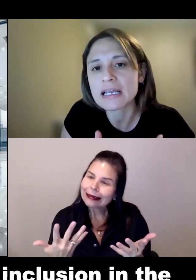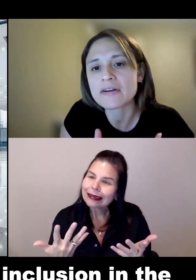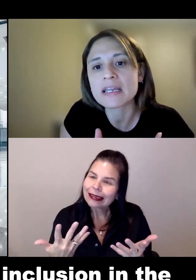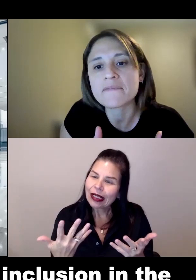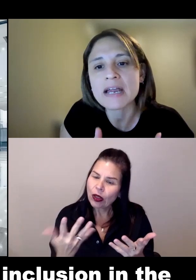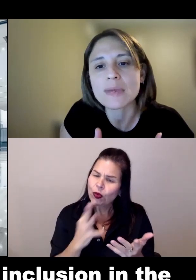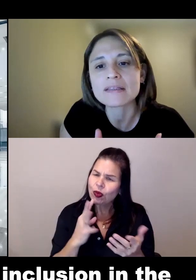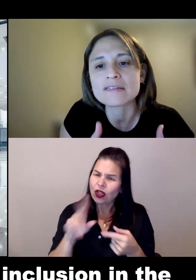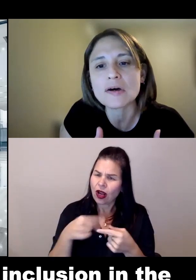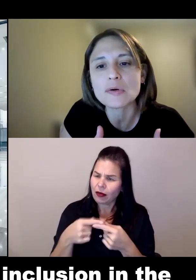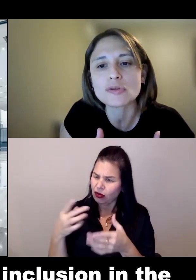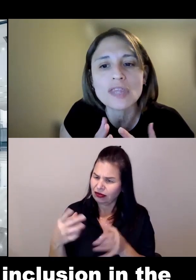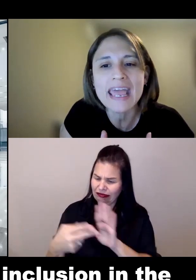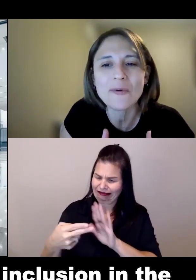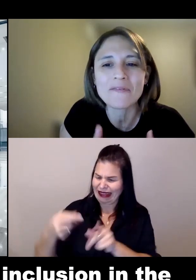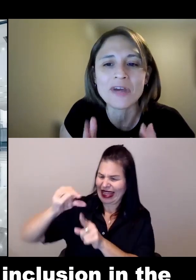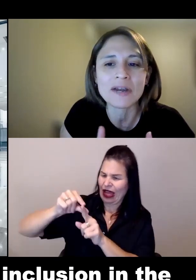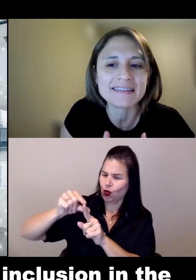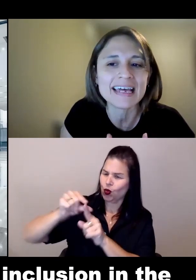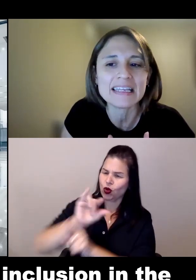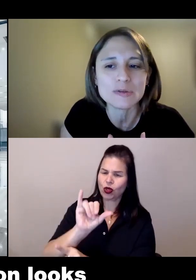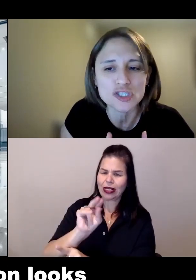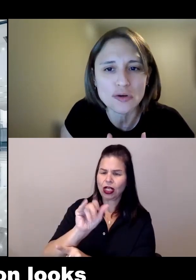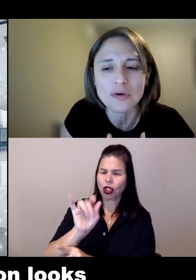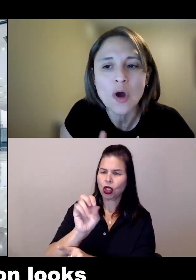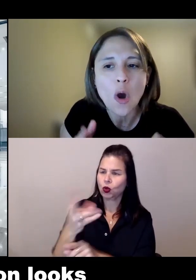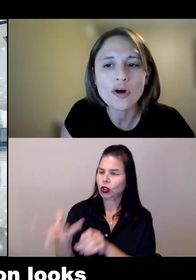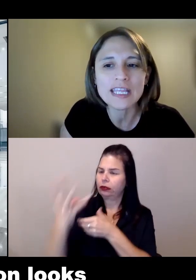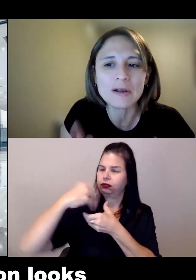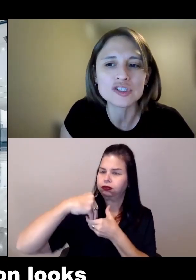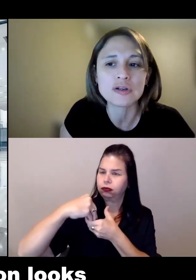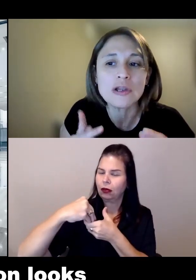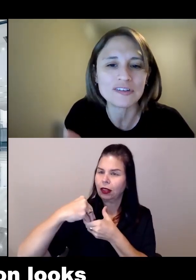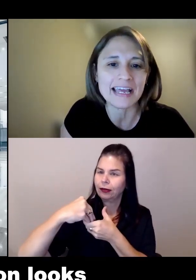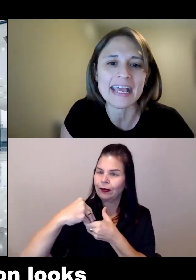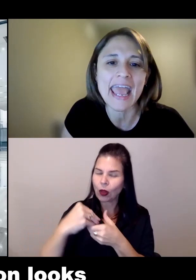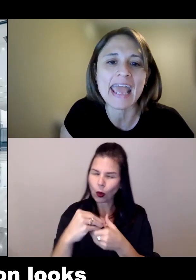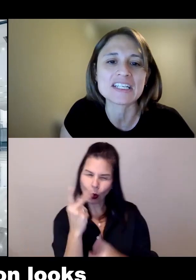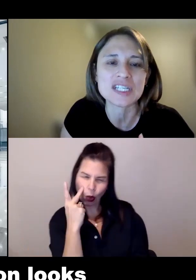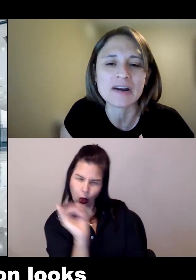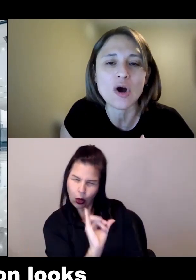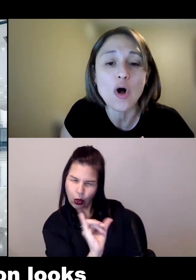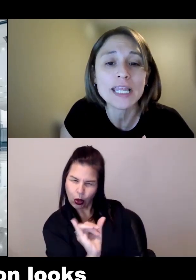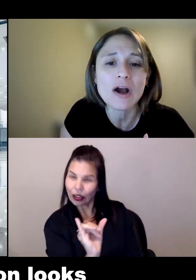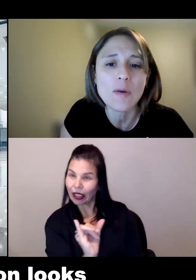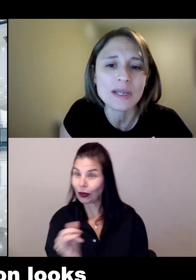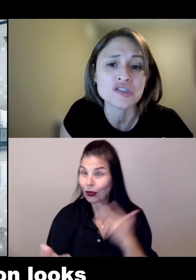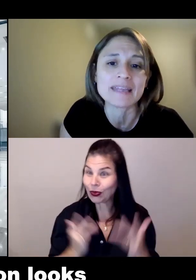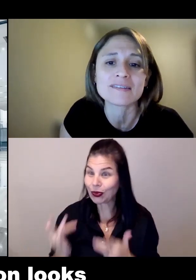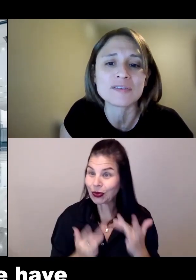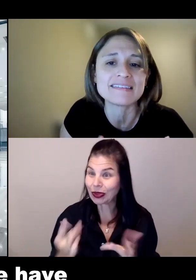inclusion in the learning environment. So today we're very excited to show you what inclusion looks like and share all